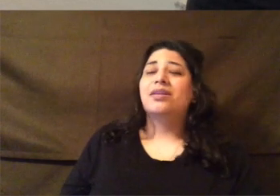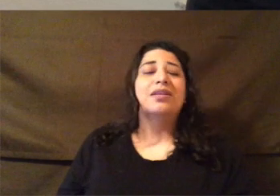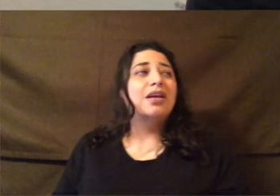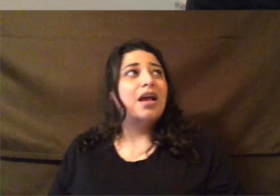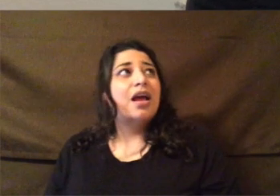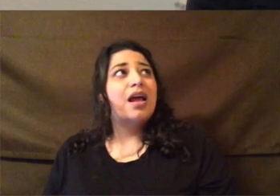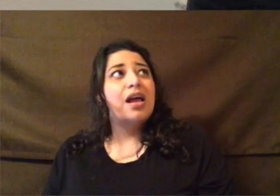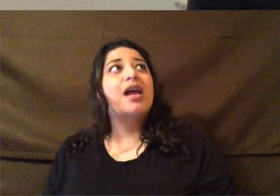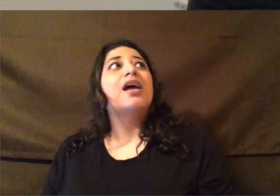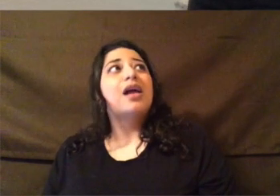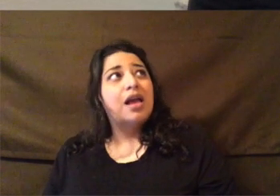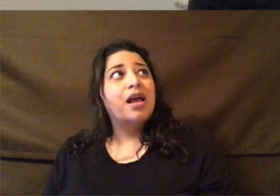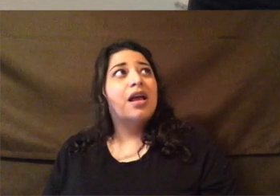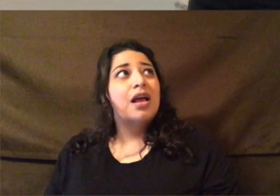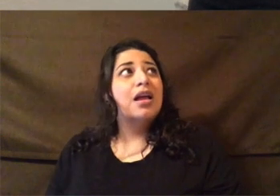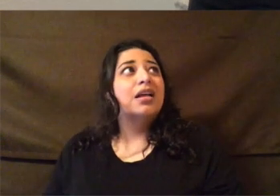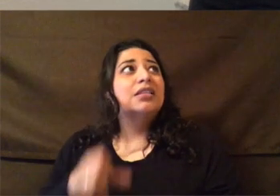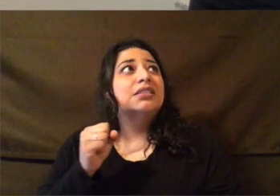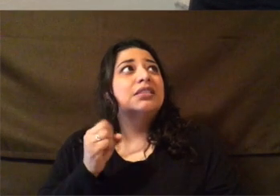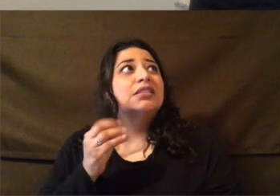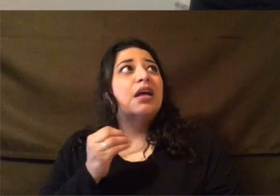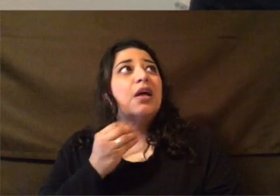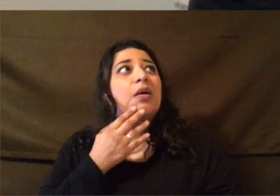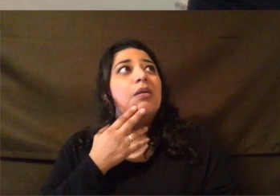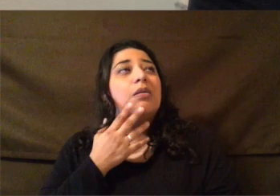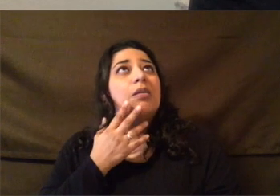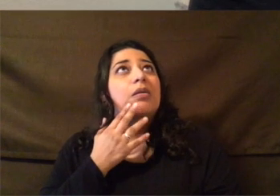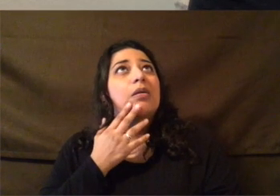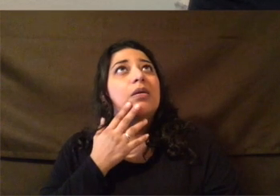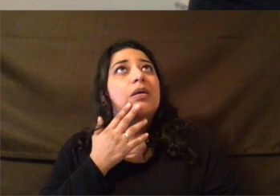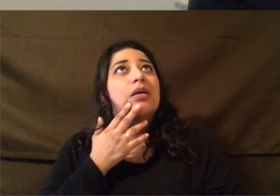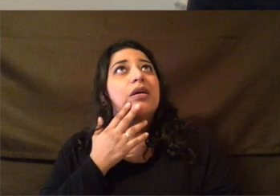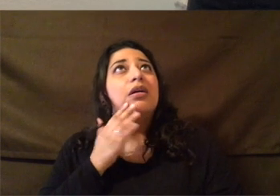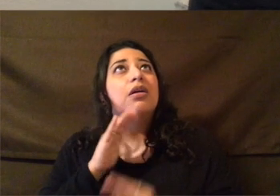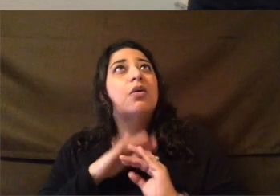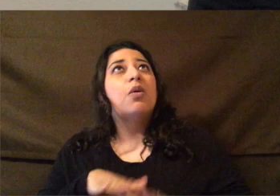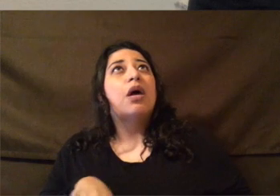why. Ah, and so, Pellegrina nodded.